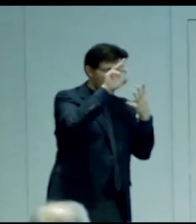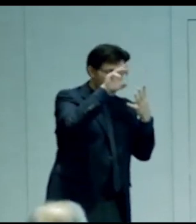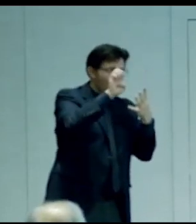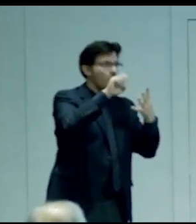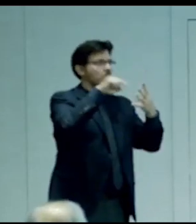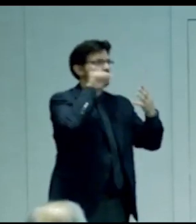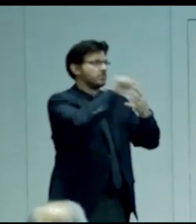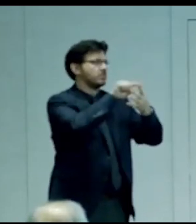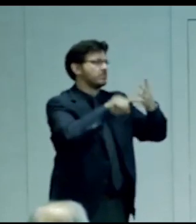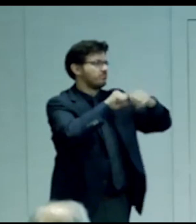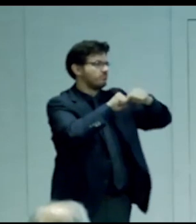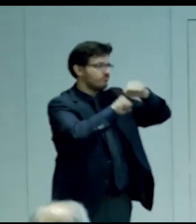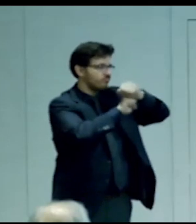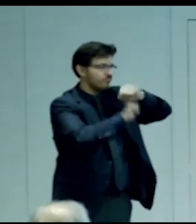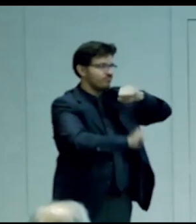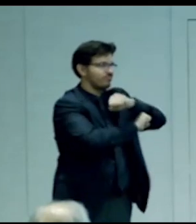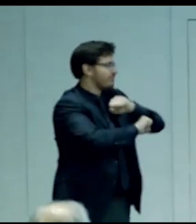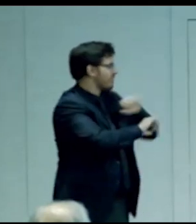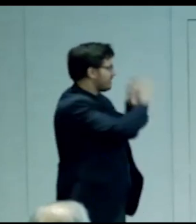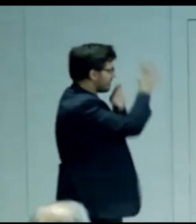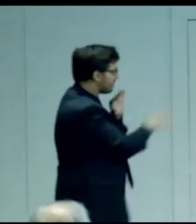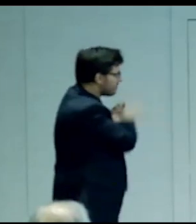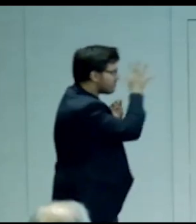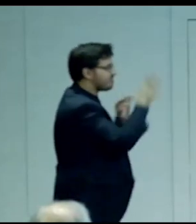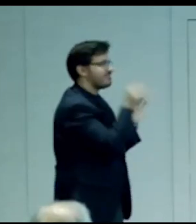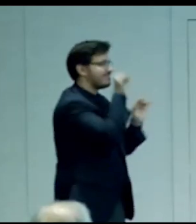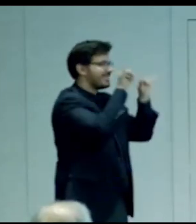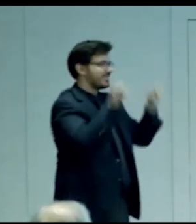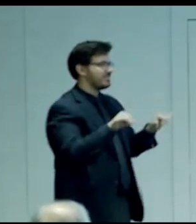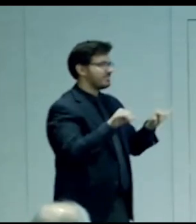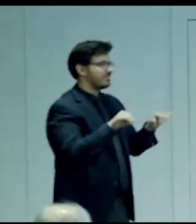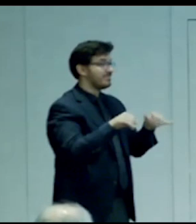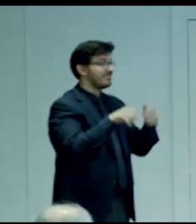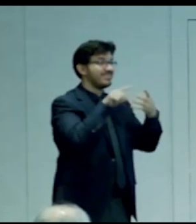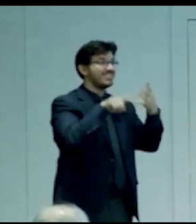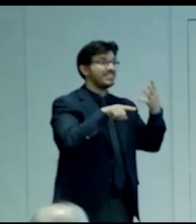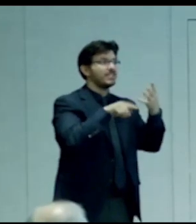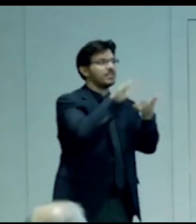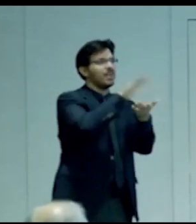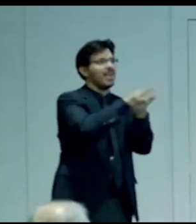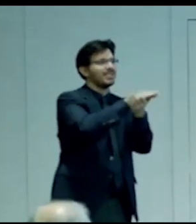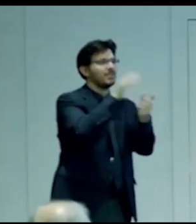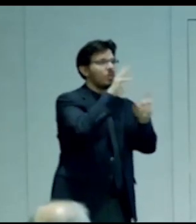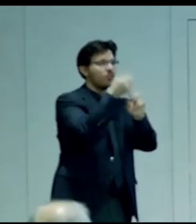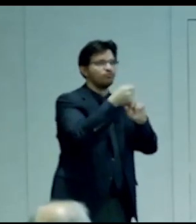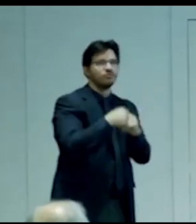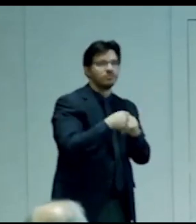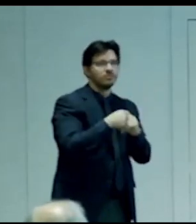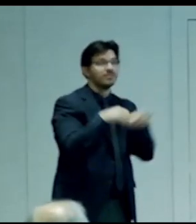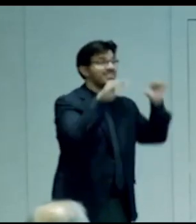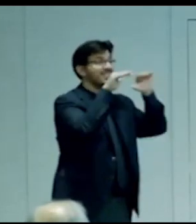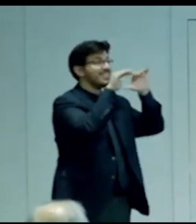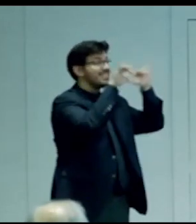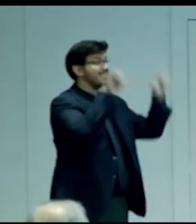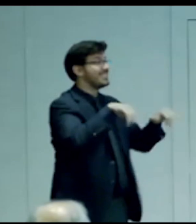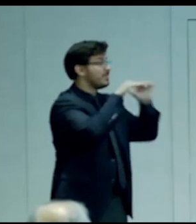you will. It's the academic culture, which is another sort of a system-level definition